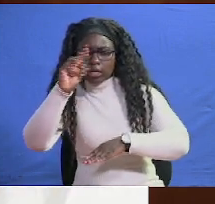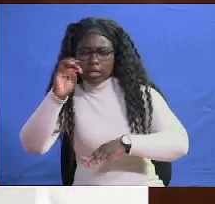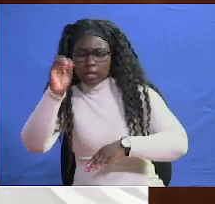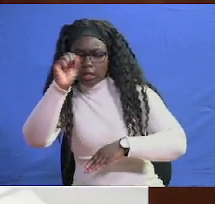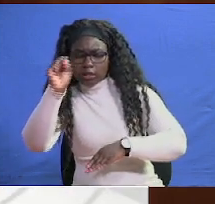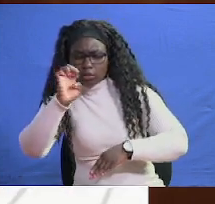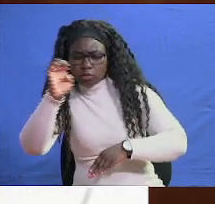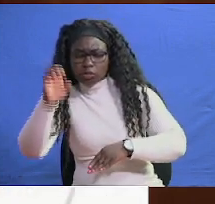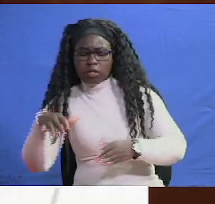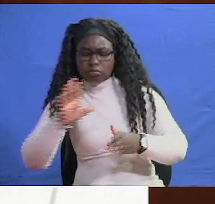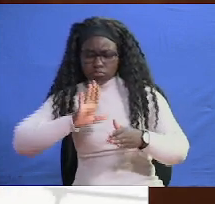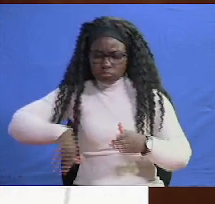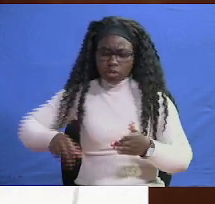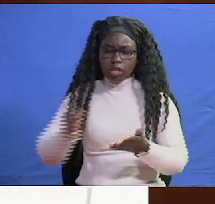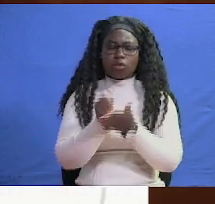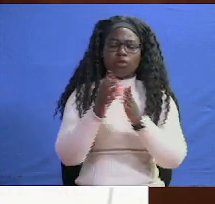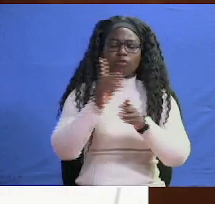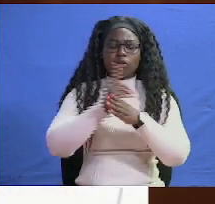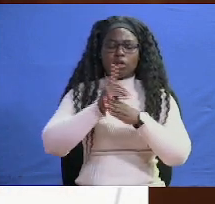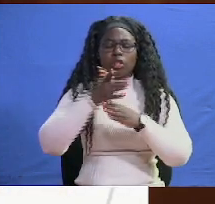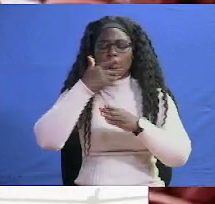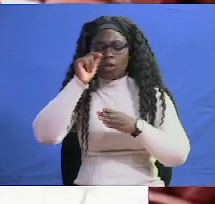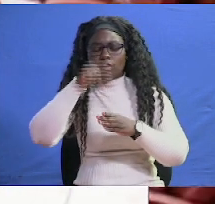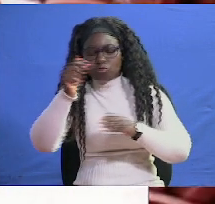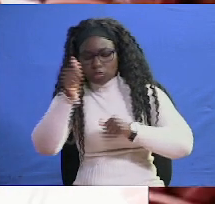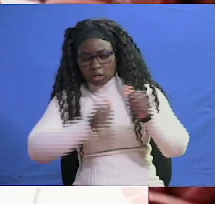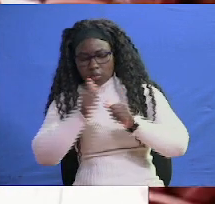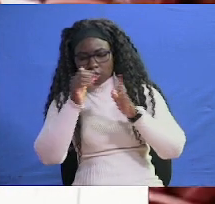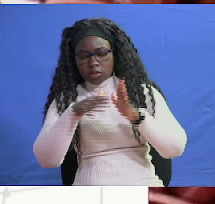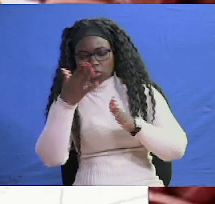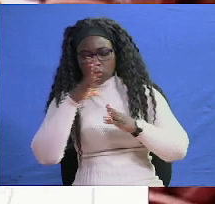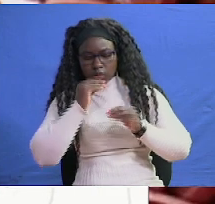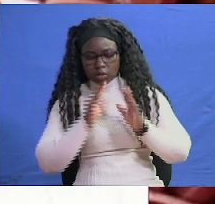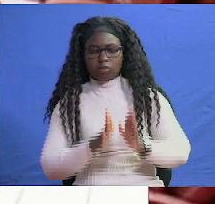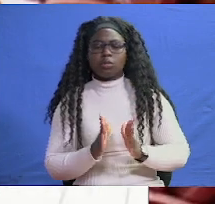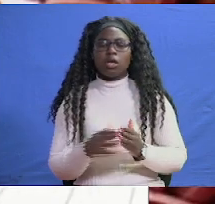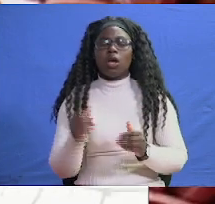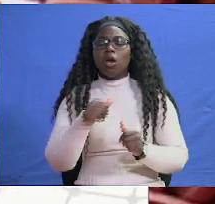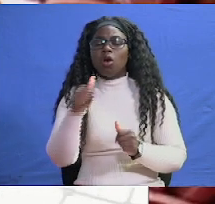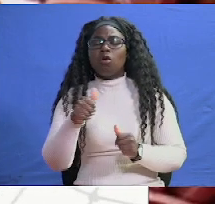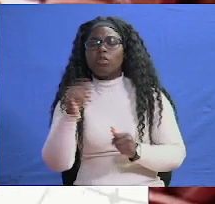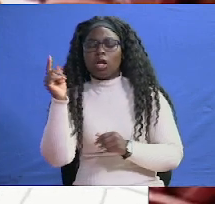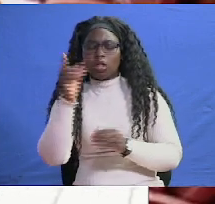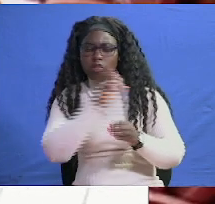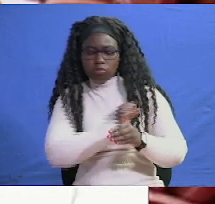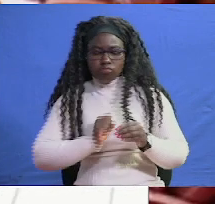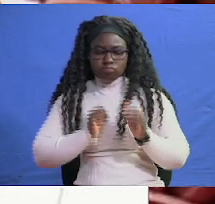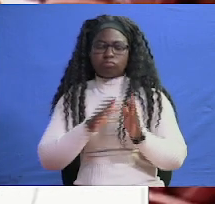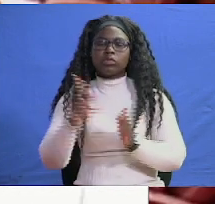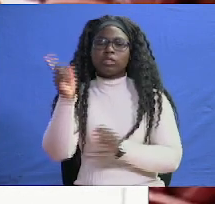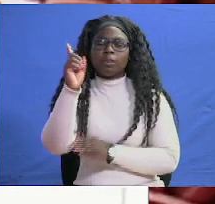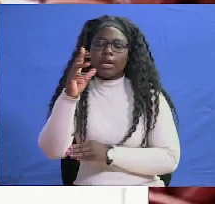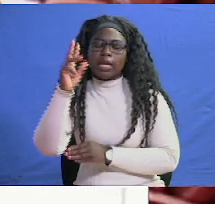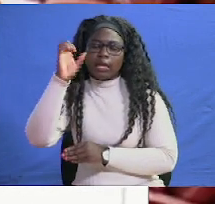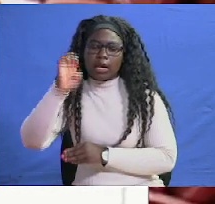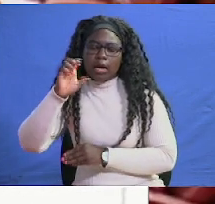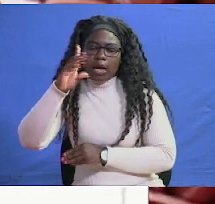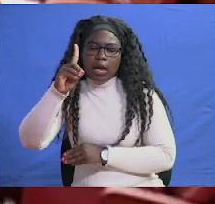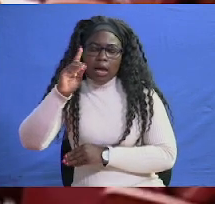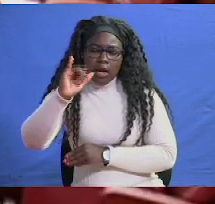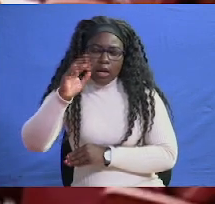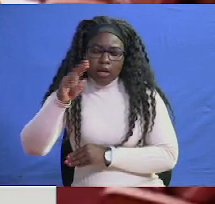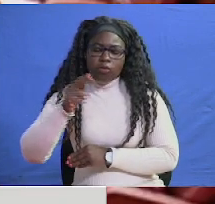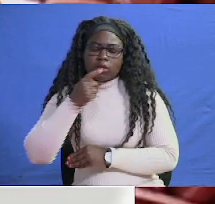off his duty, the better for this administration, Mr. Speaker. On his part, Nairobi Senator Edwin Sifuna called on the House to take